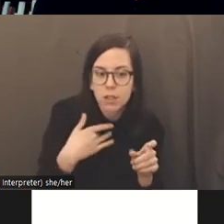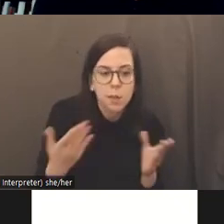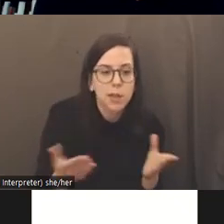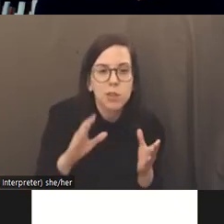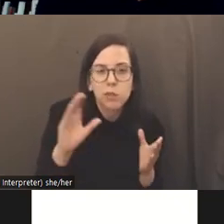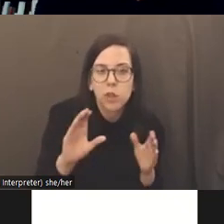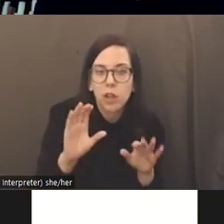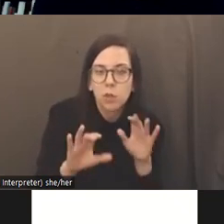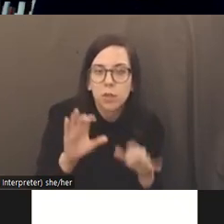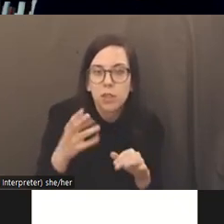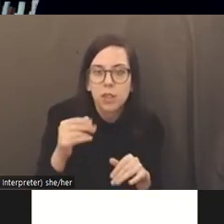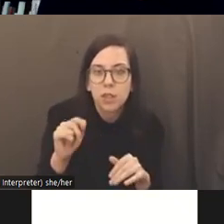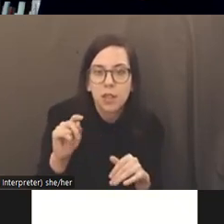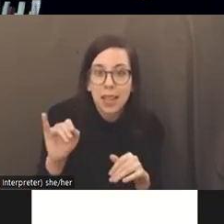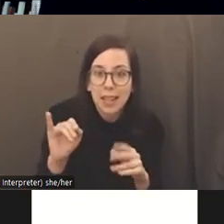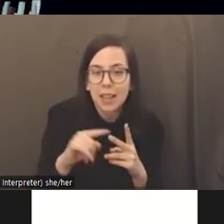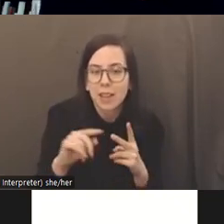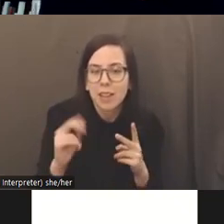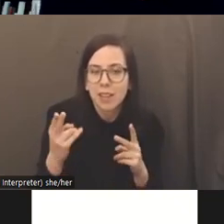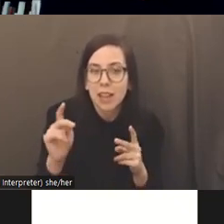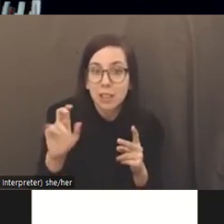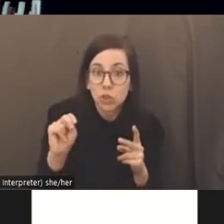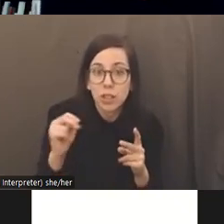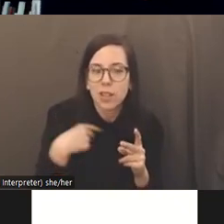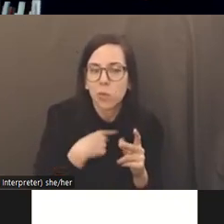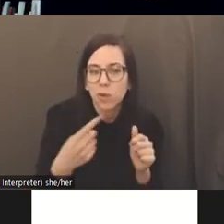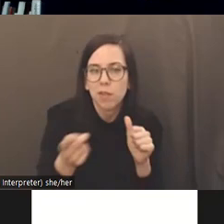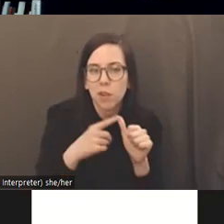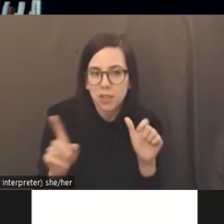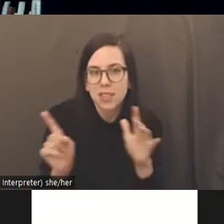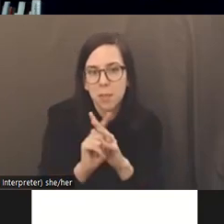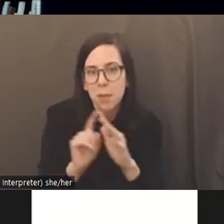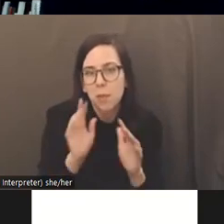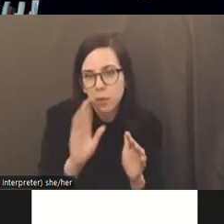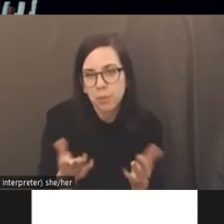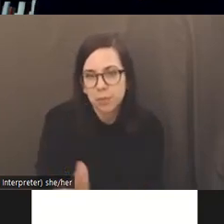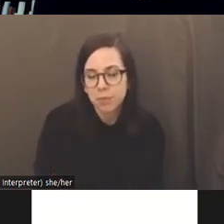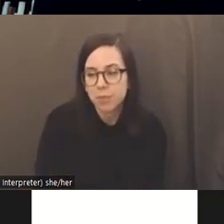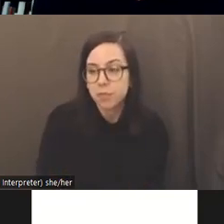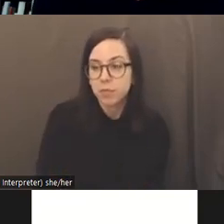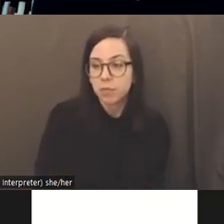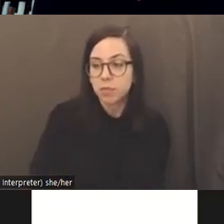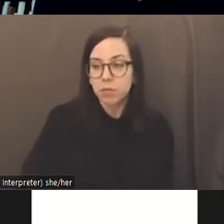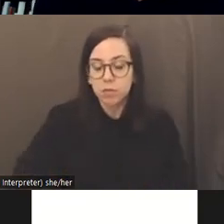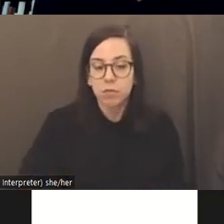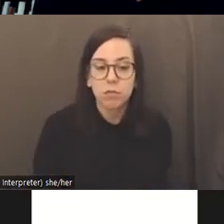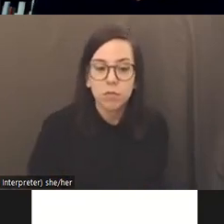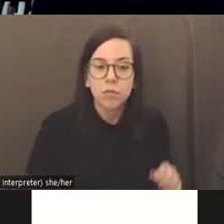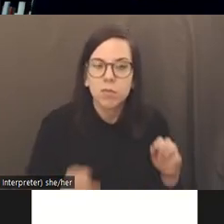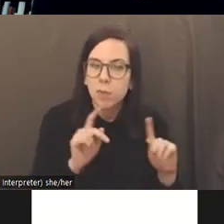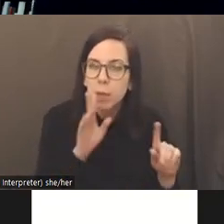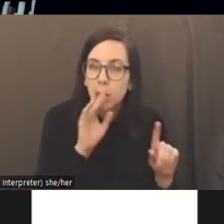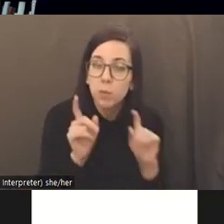you put in Haiti or Haitian, we're one of the first or the first ones to pop up. And so pieces kind of come to us in that